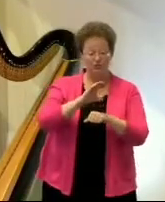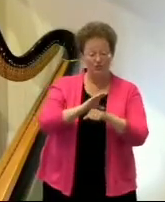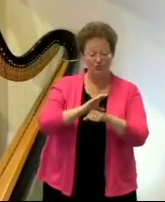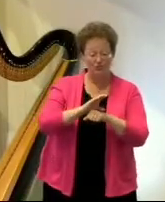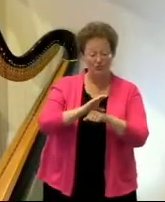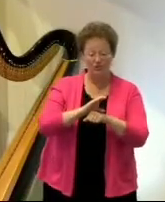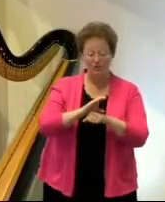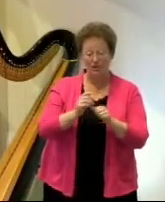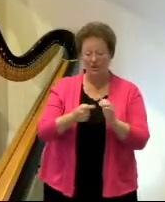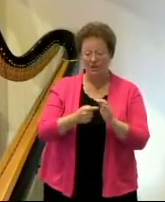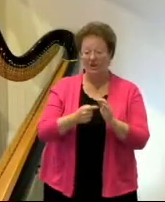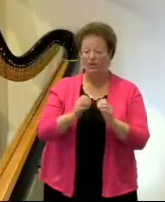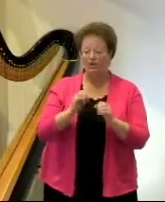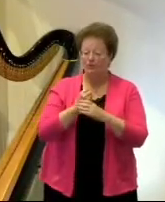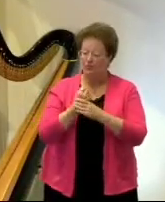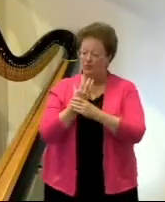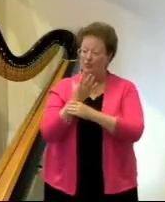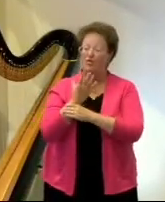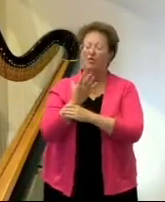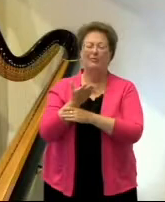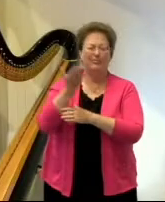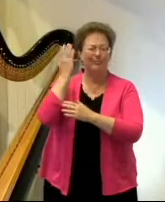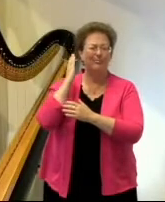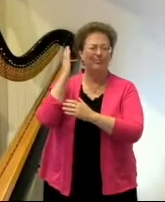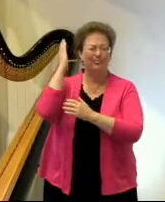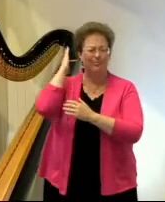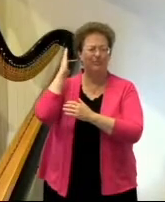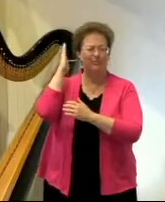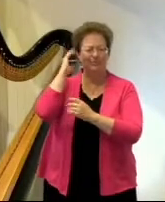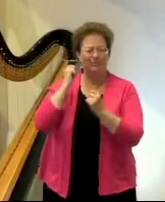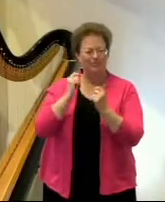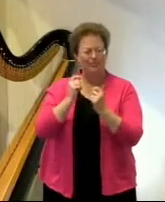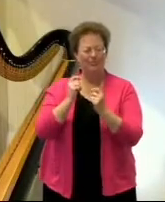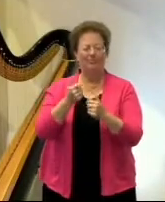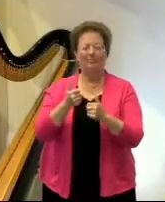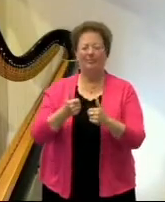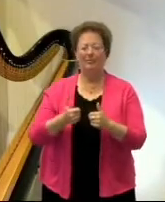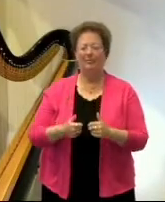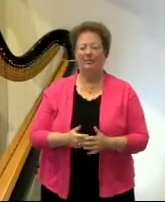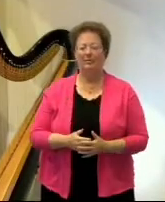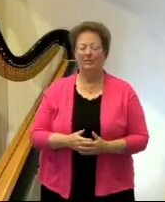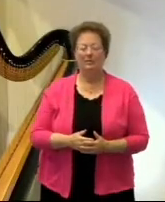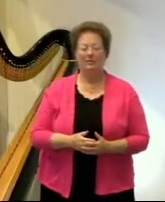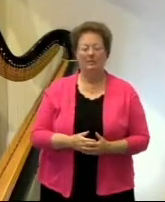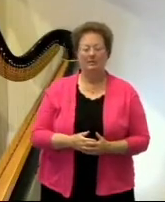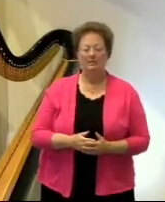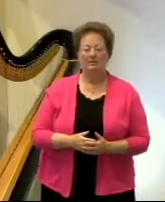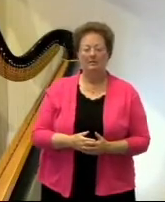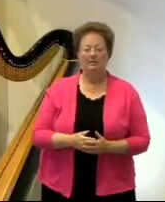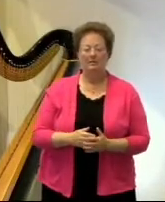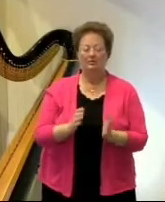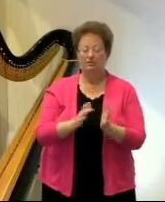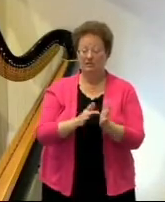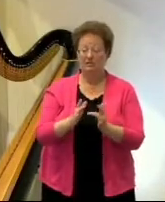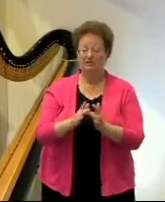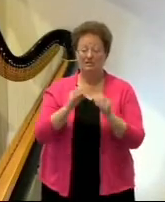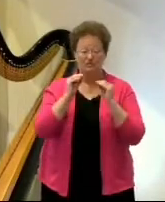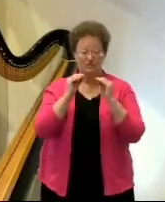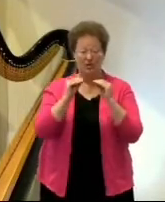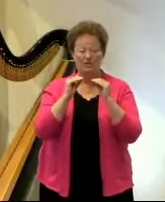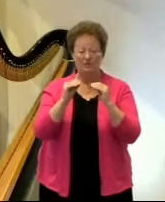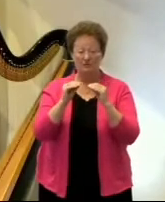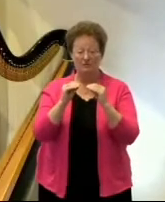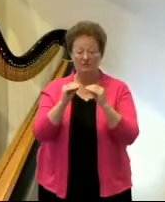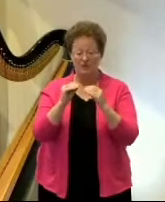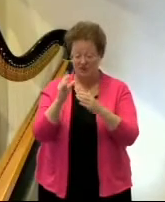the growth of the early Christian church. The book of Acts provides a link between what Jesus did and taught and what